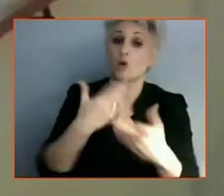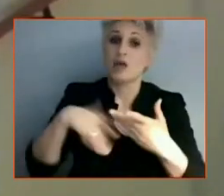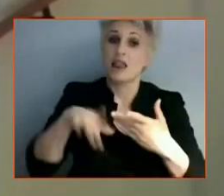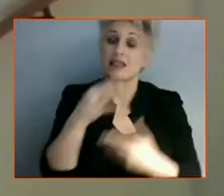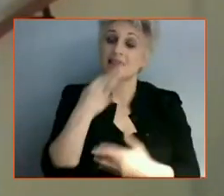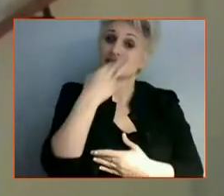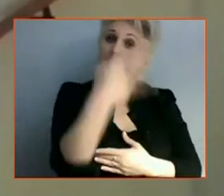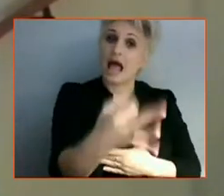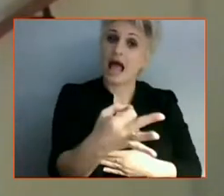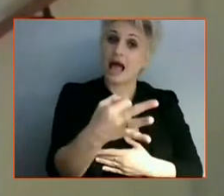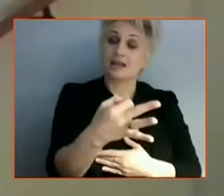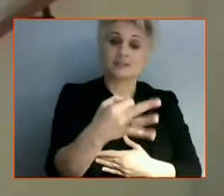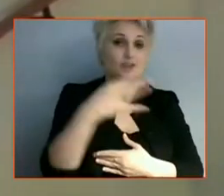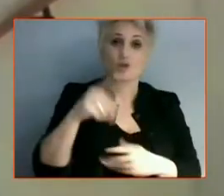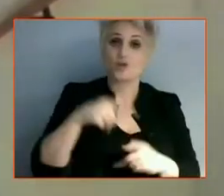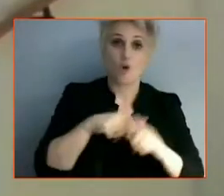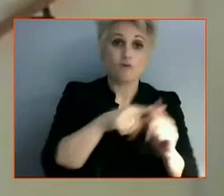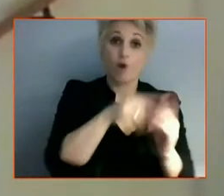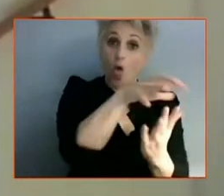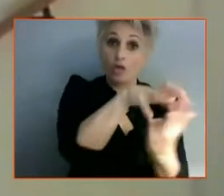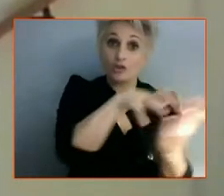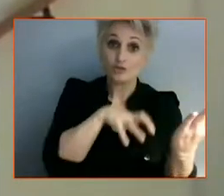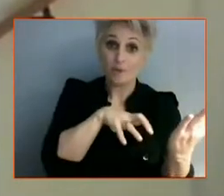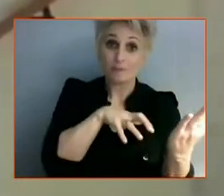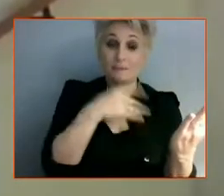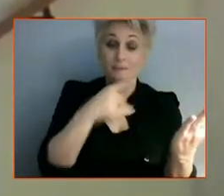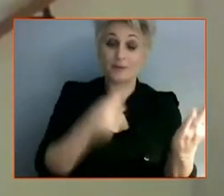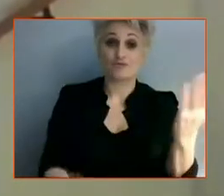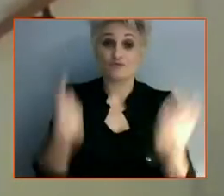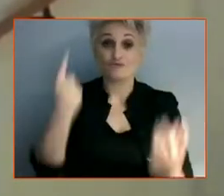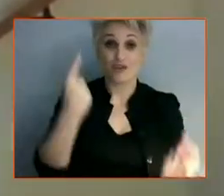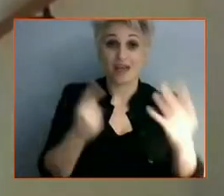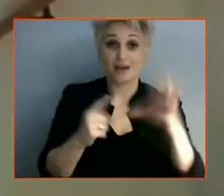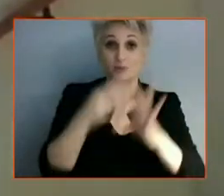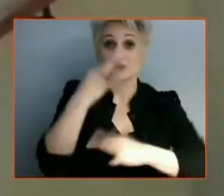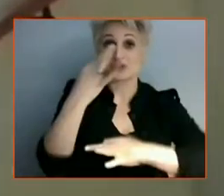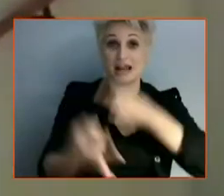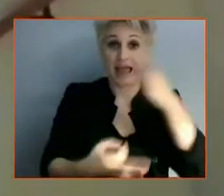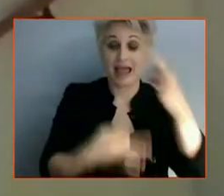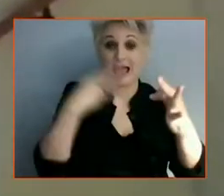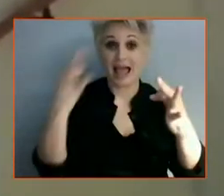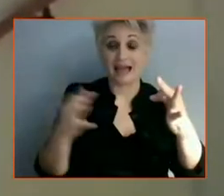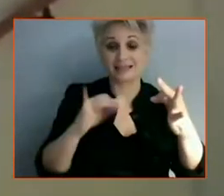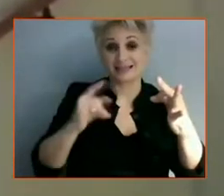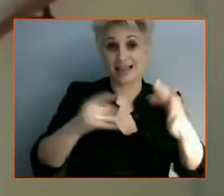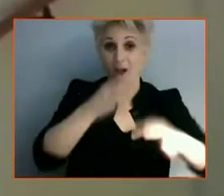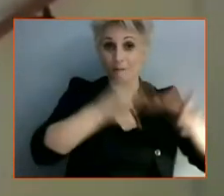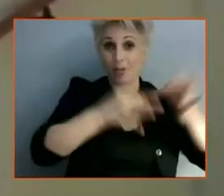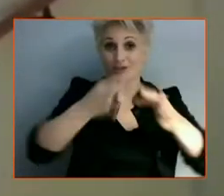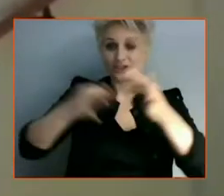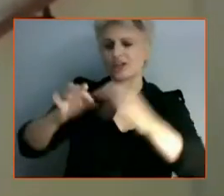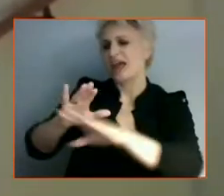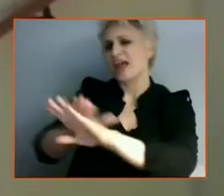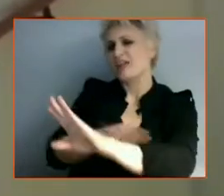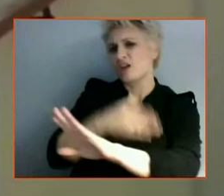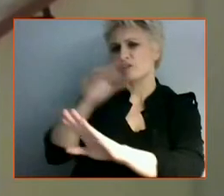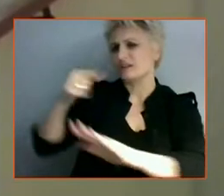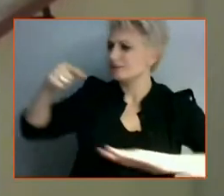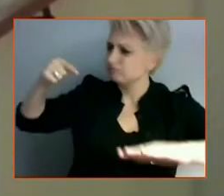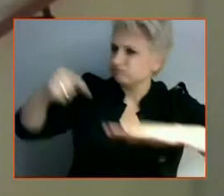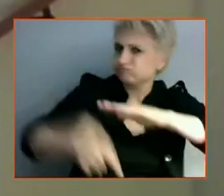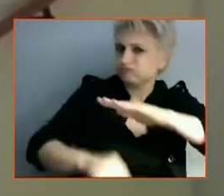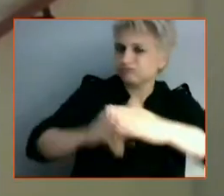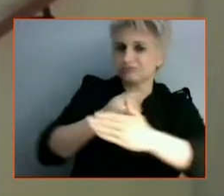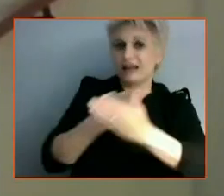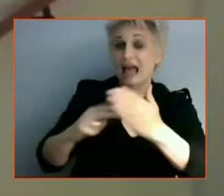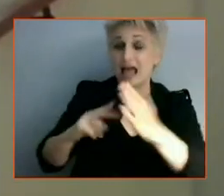start with Carmel Sepuloni, with the Minister. The Greens have a comprehensive arts policy already available. It's been